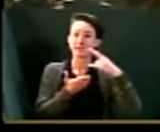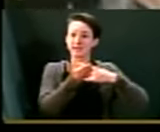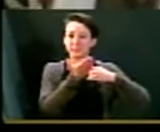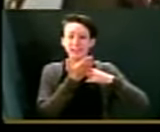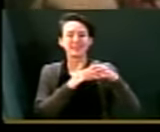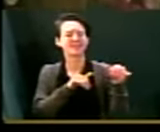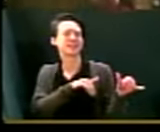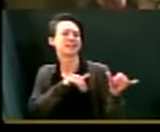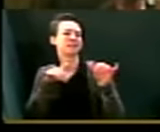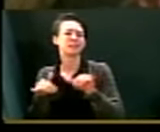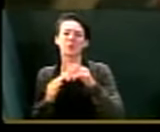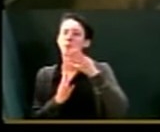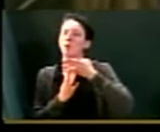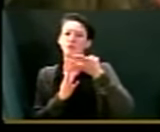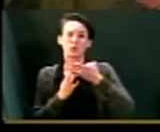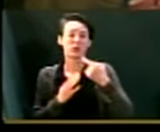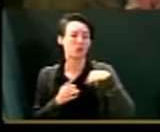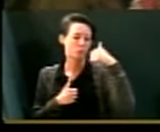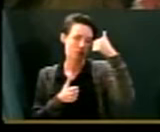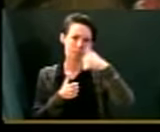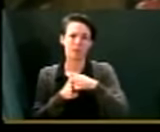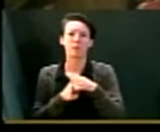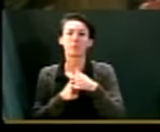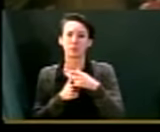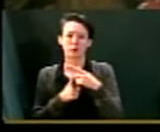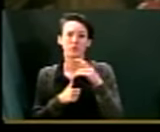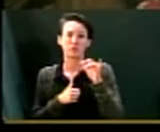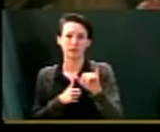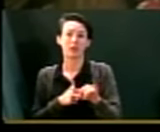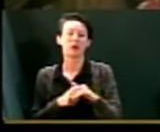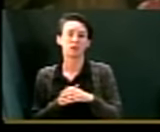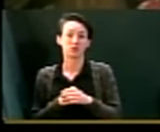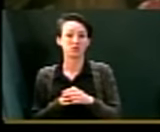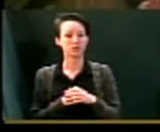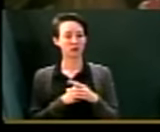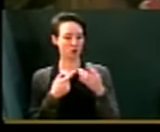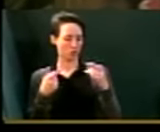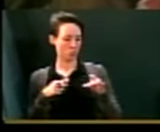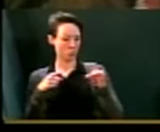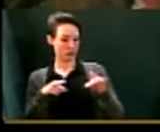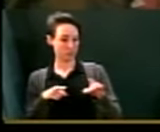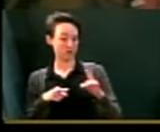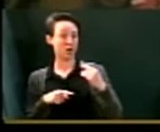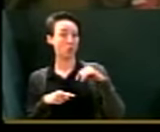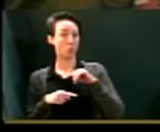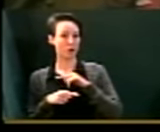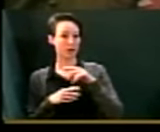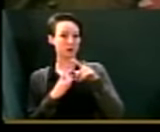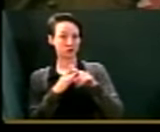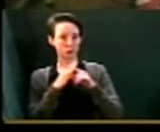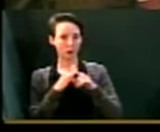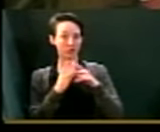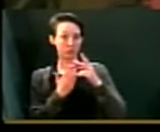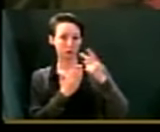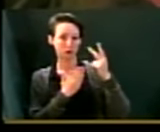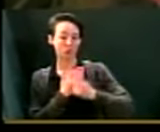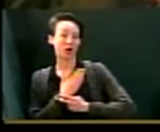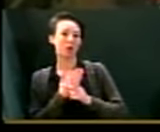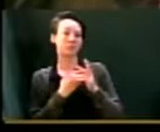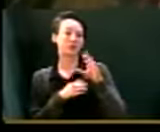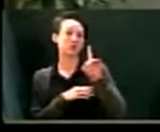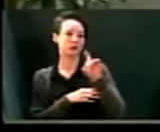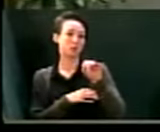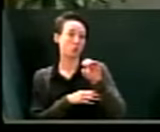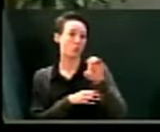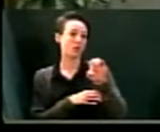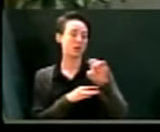same portfolio? Because I remember when you were there before. Right. Well, what happened was we piloted it and then the DOE put their spin